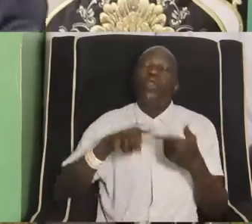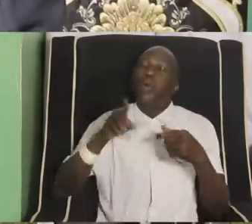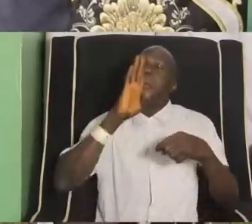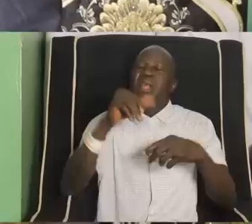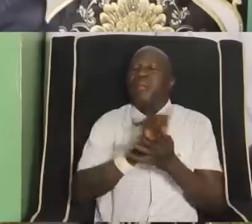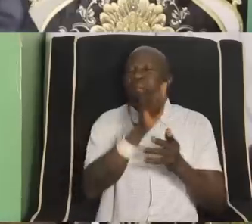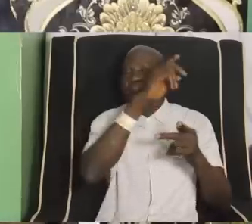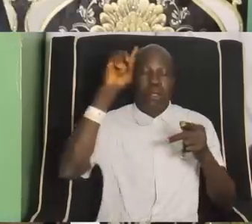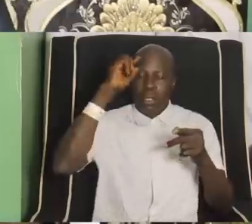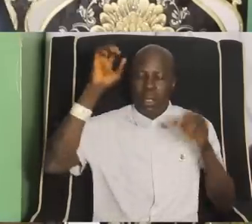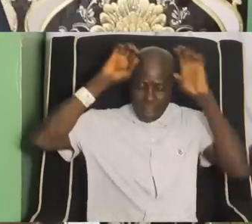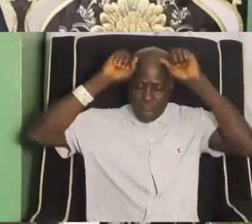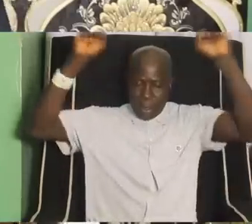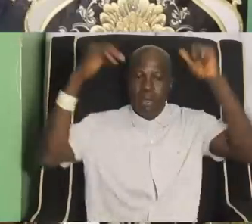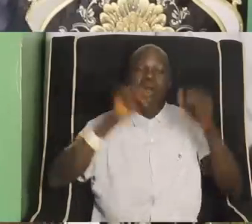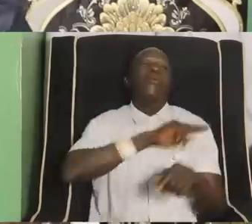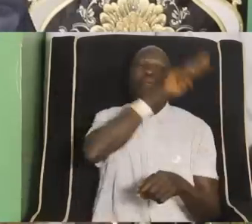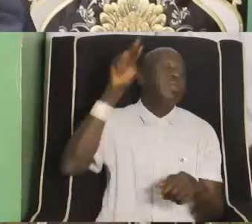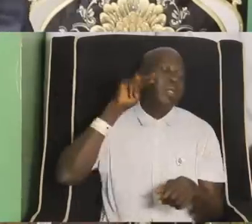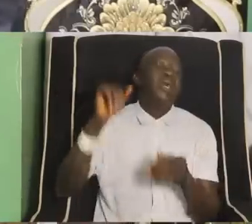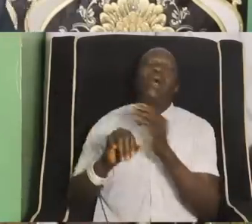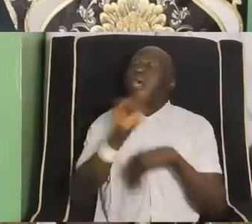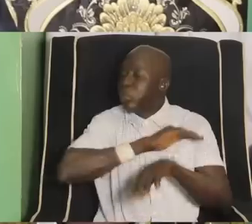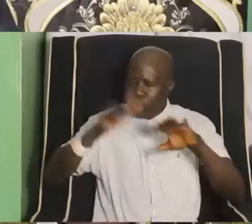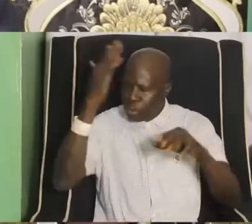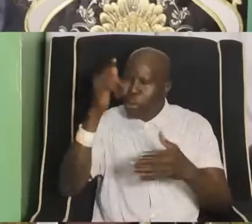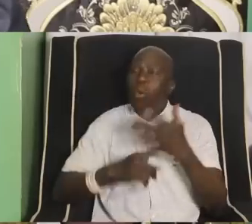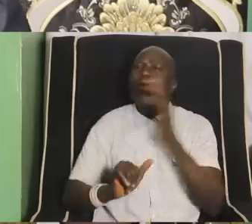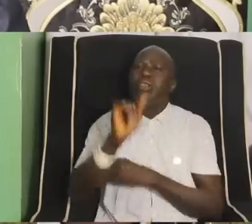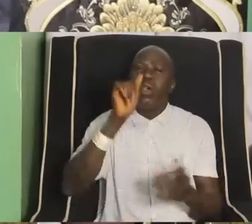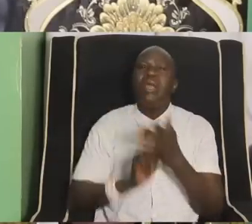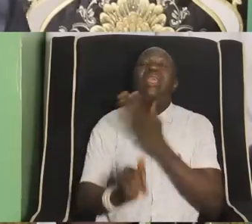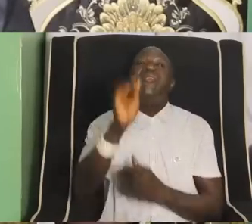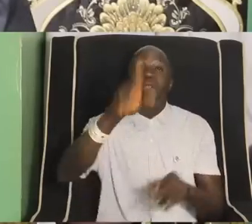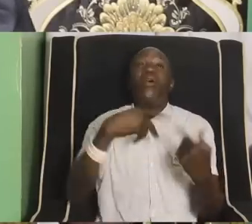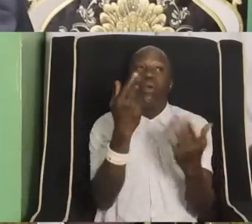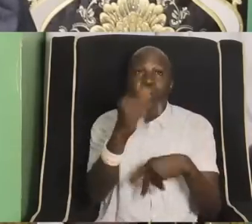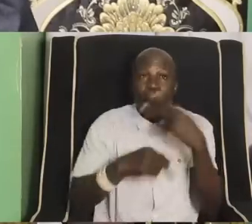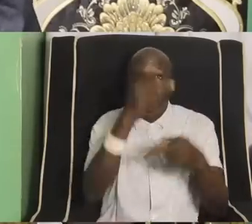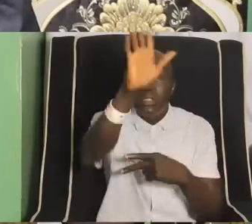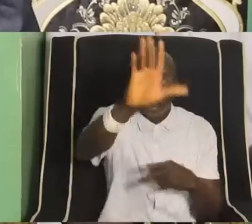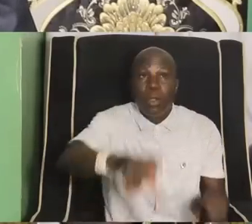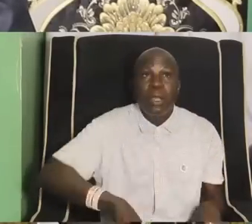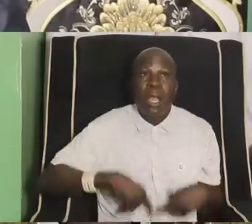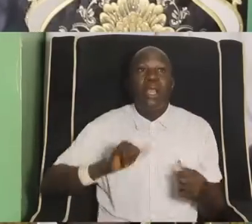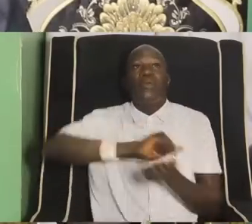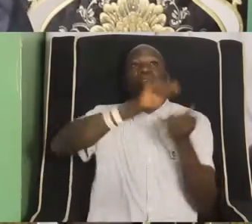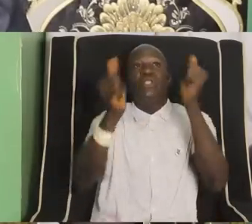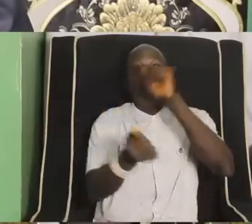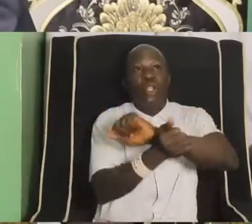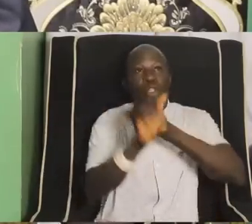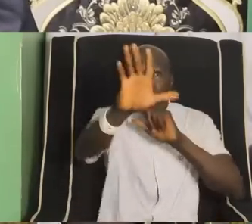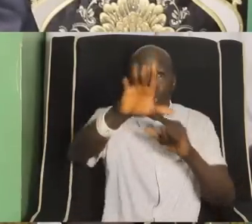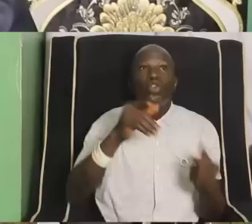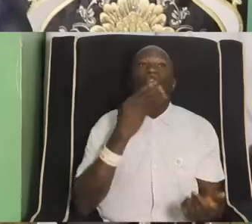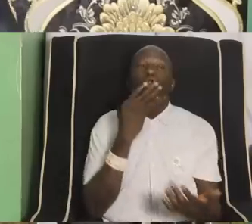the oh, man, talk about don't know what they call God. But bad days are here. Once it comes to your and the sword into you. He will turn you